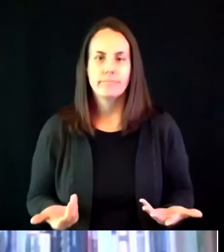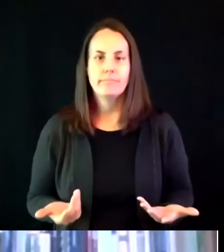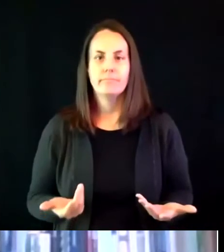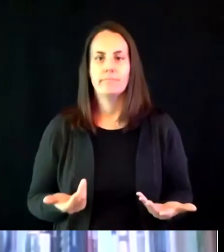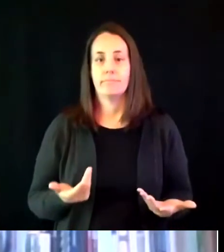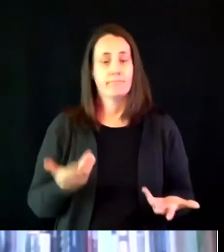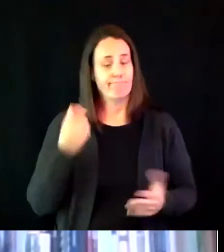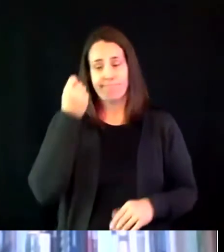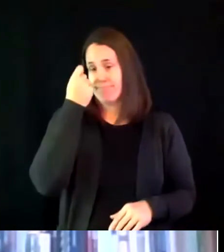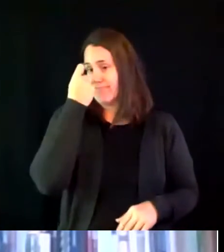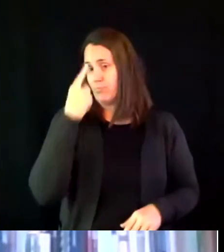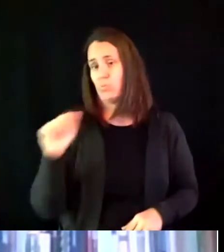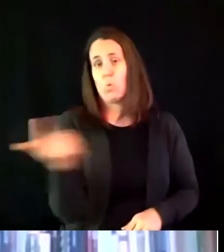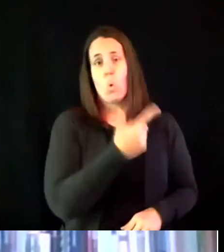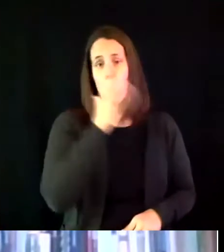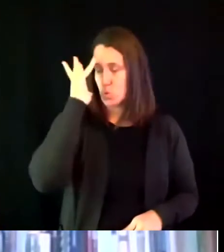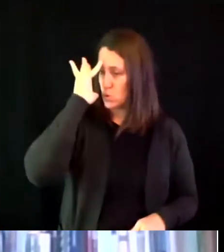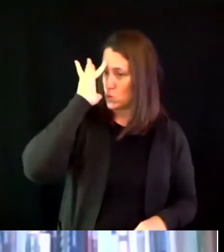start